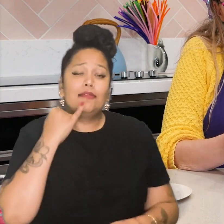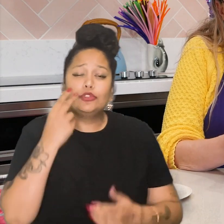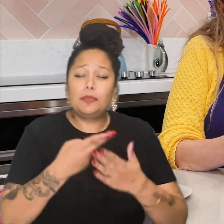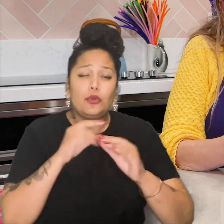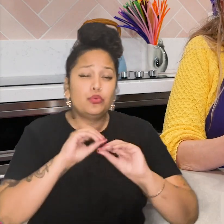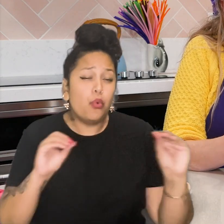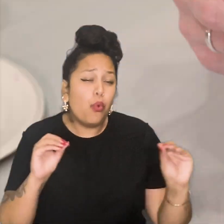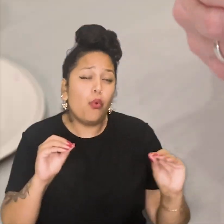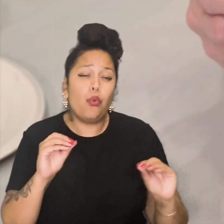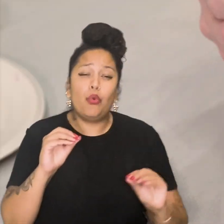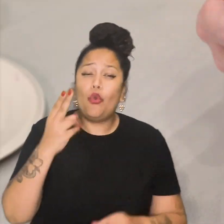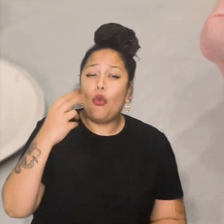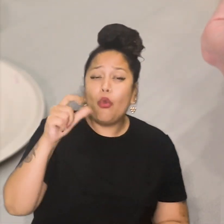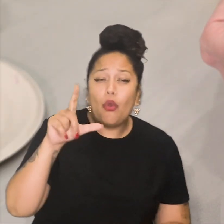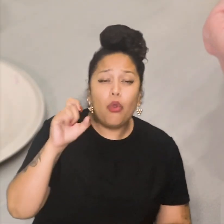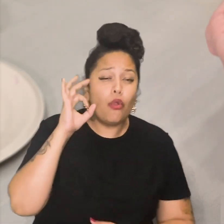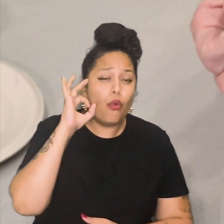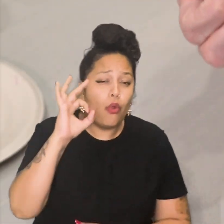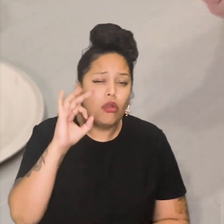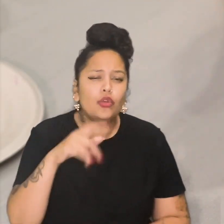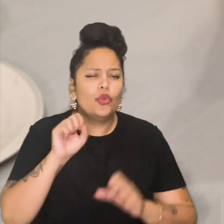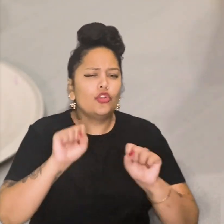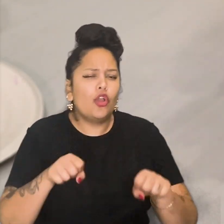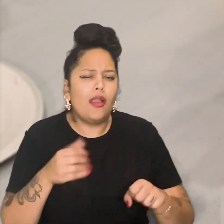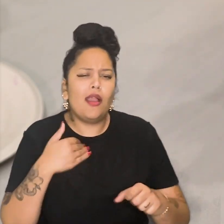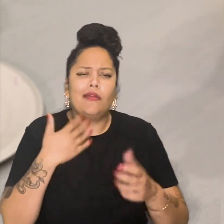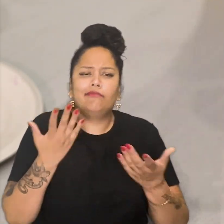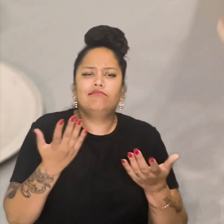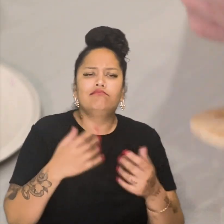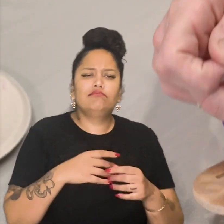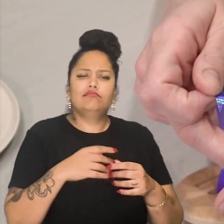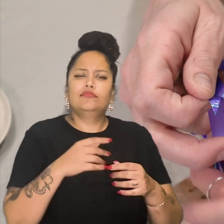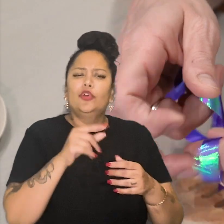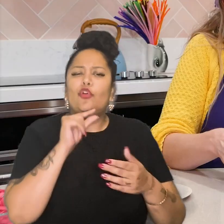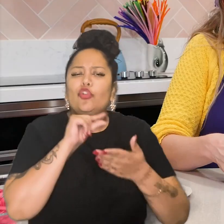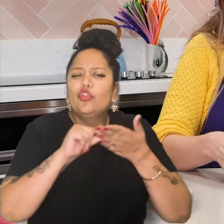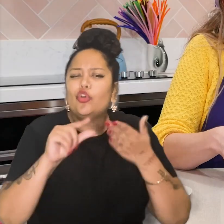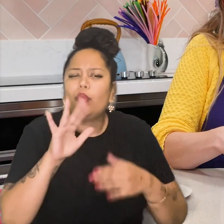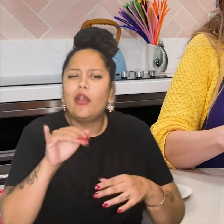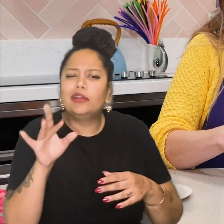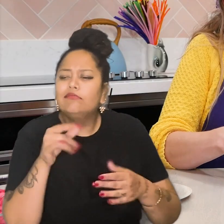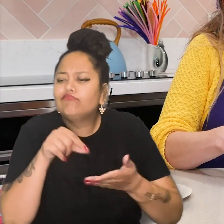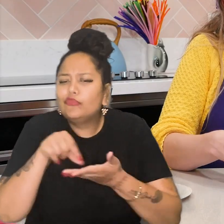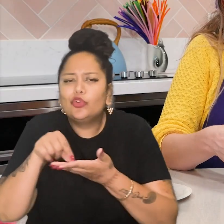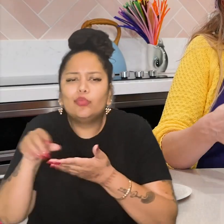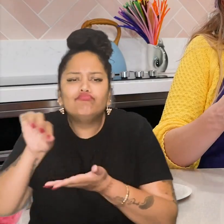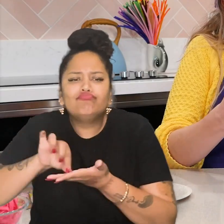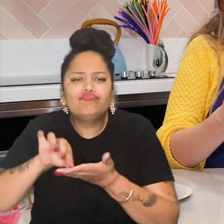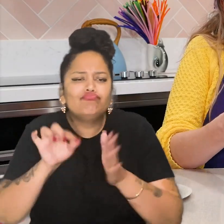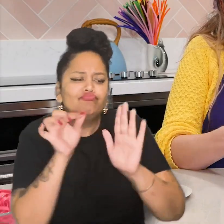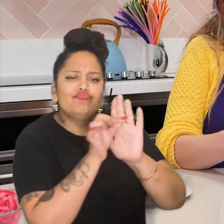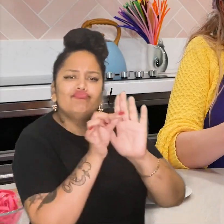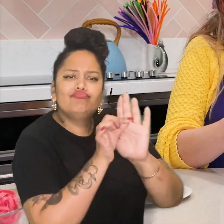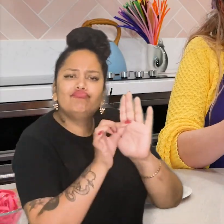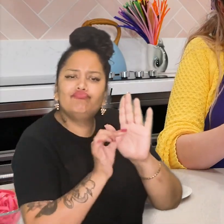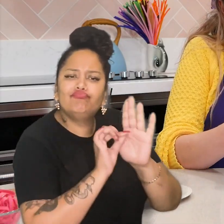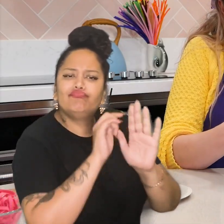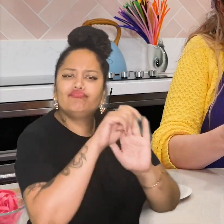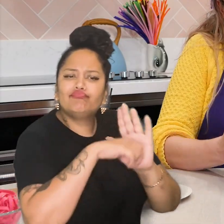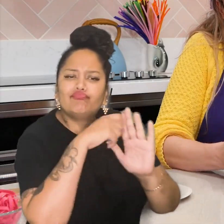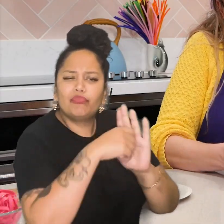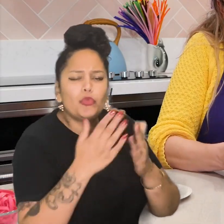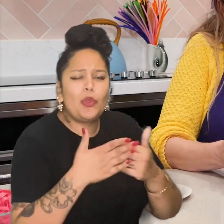you can just glue your ribbons on or tie them onto the base here. Whatever works for you.